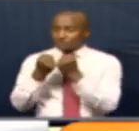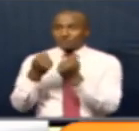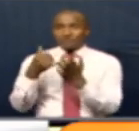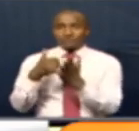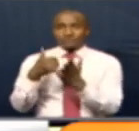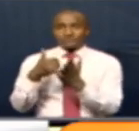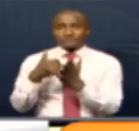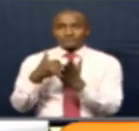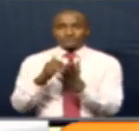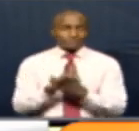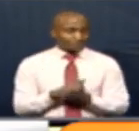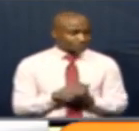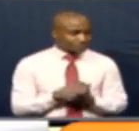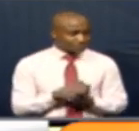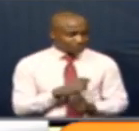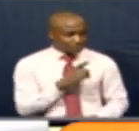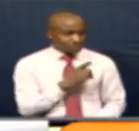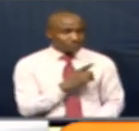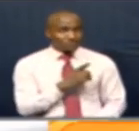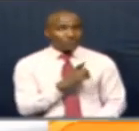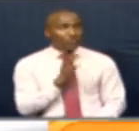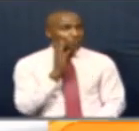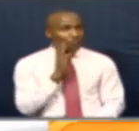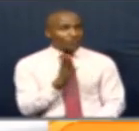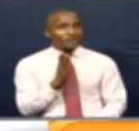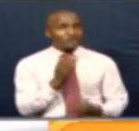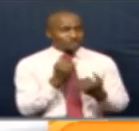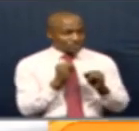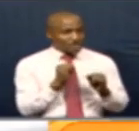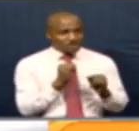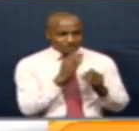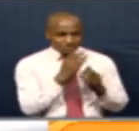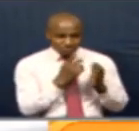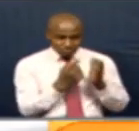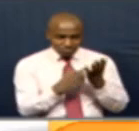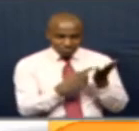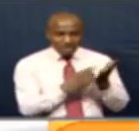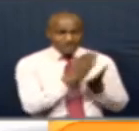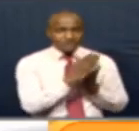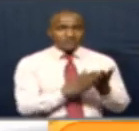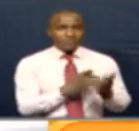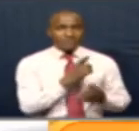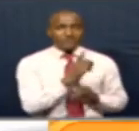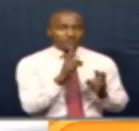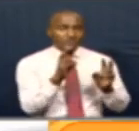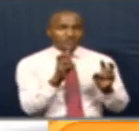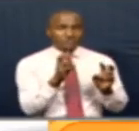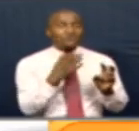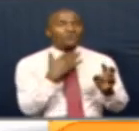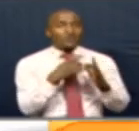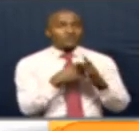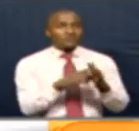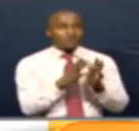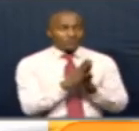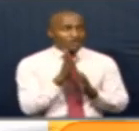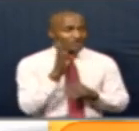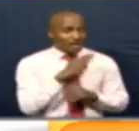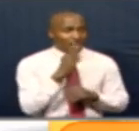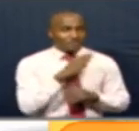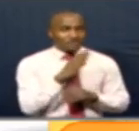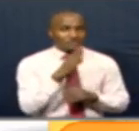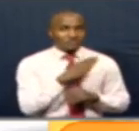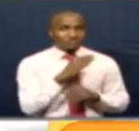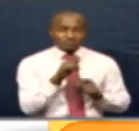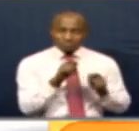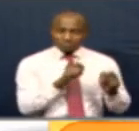Okay, and we're going to try and get through some of those themes, and I want to begin with garbage and waste management.